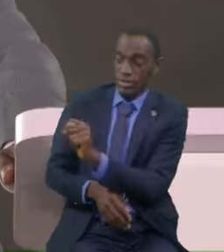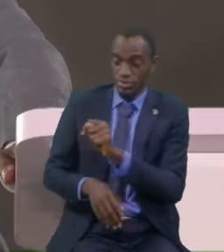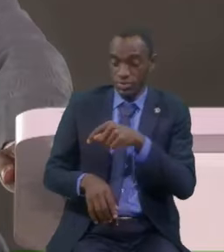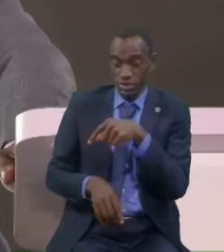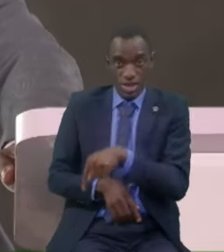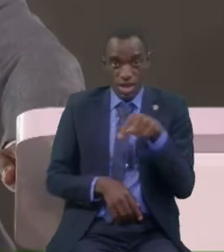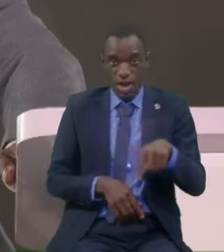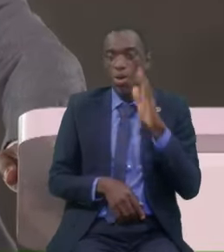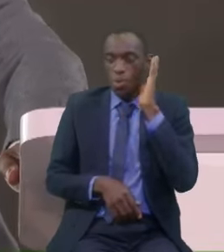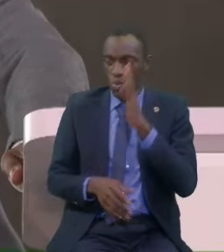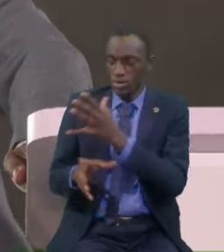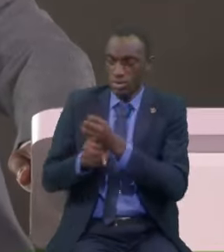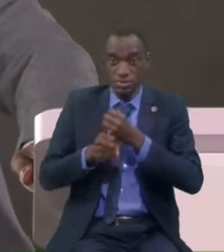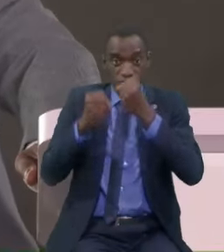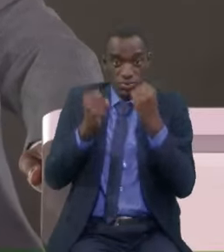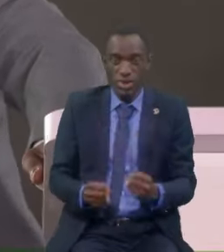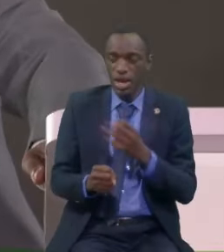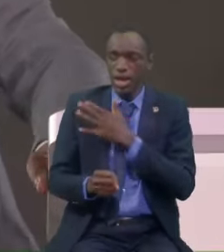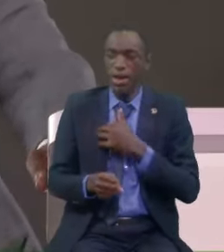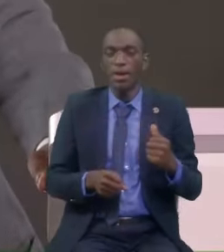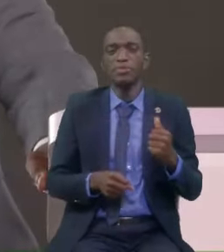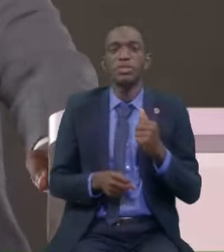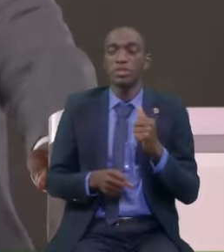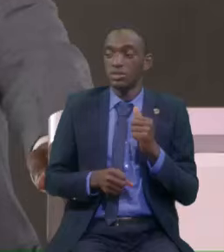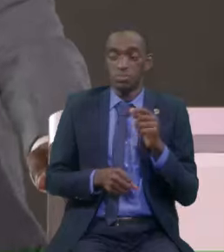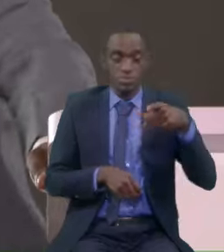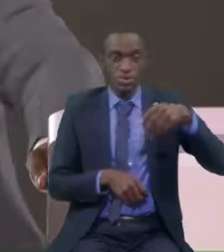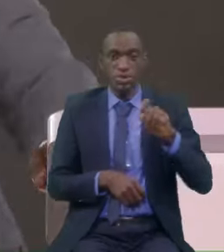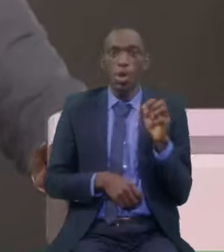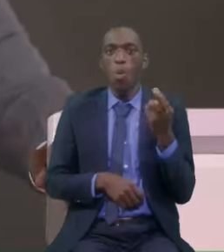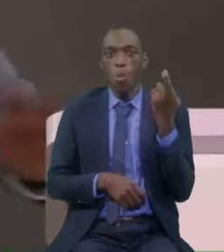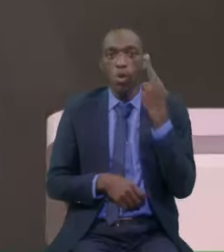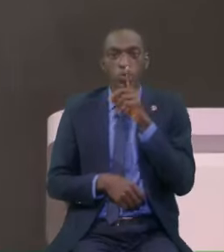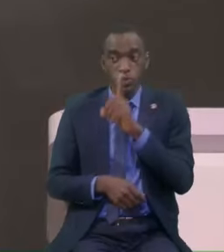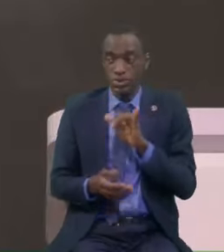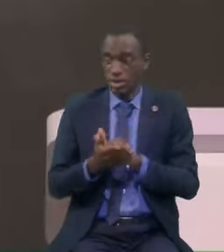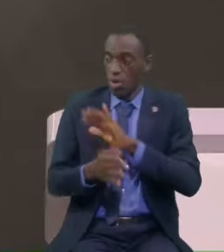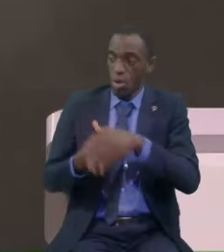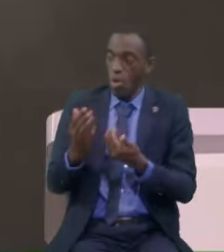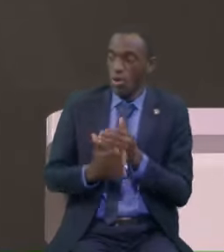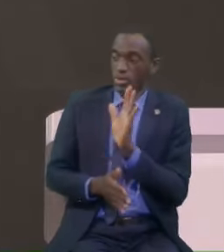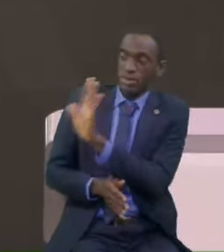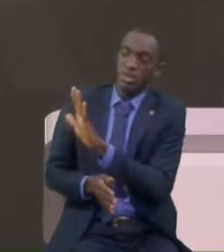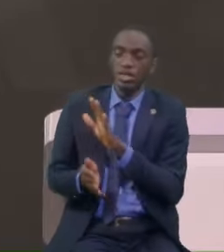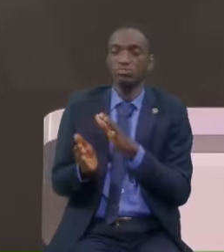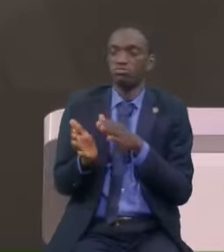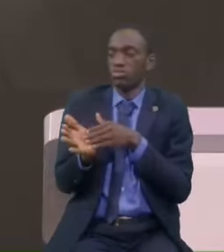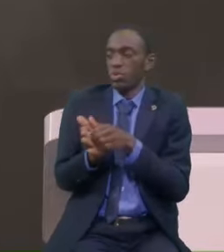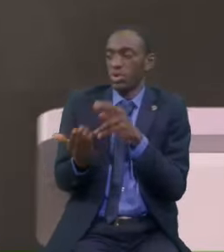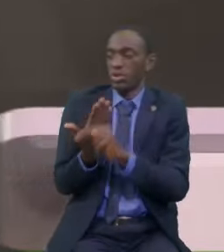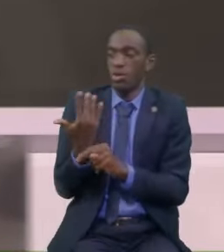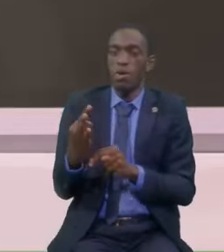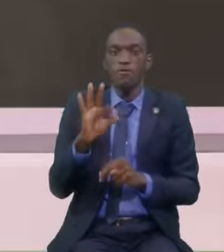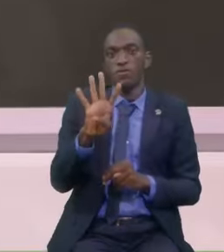that all that impotence of 40 years will vanish away. He gave him his hand, lifted